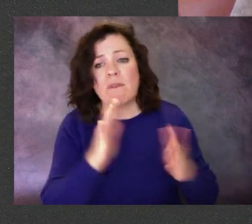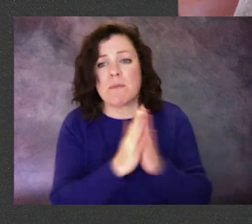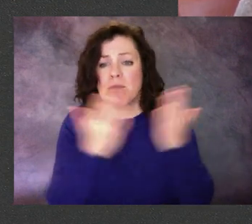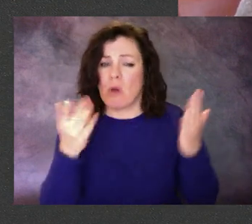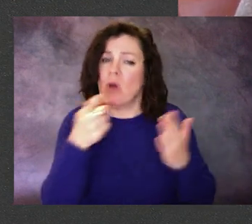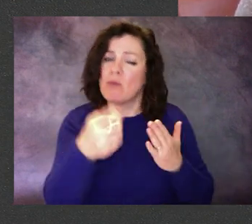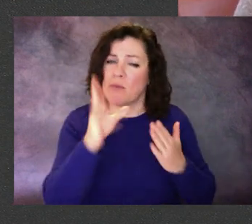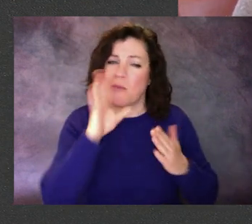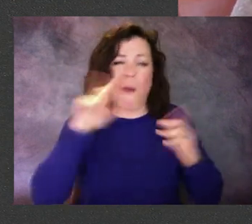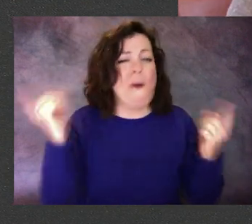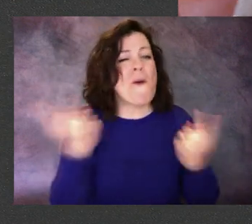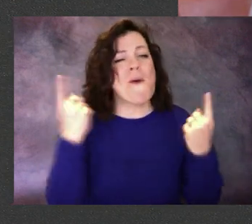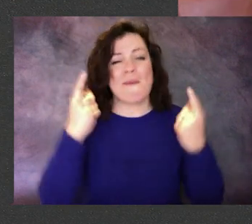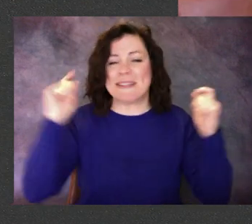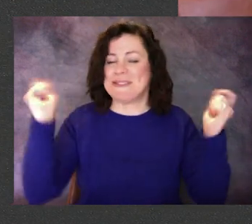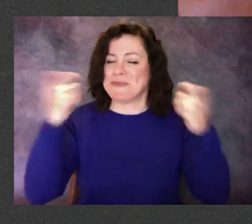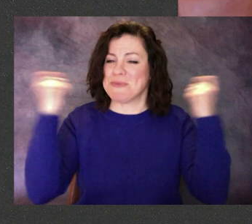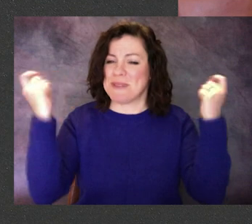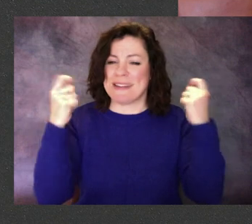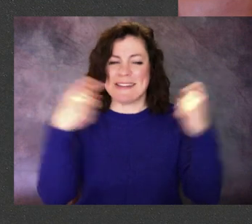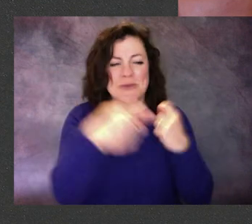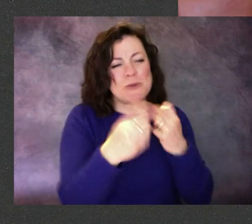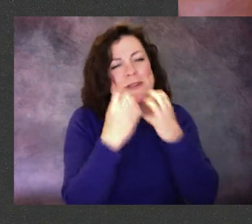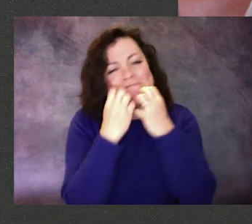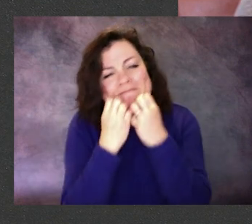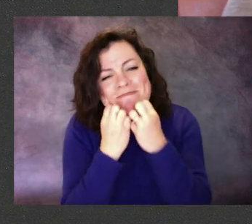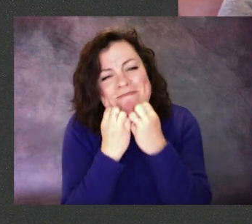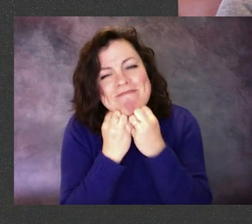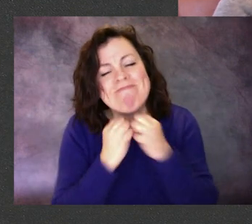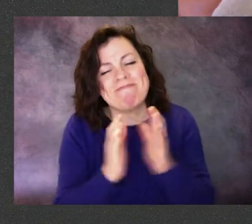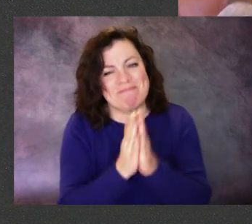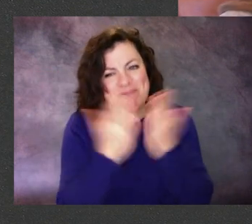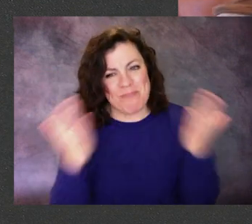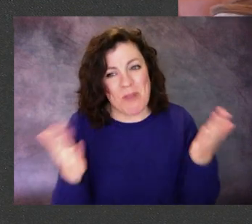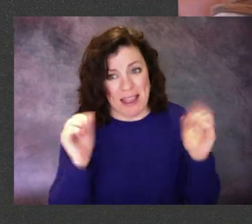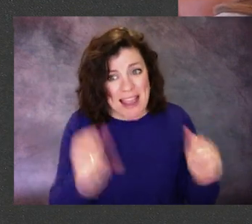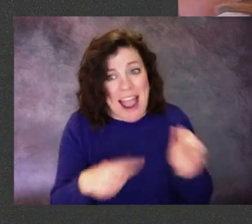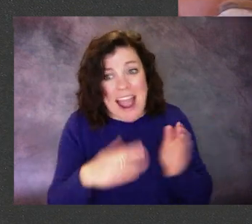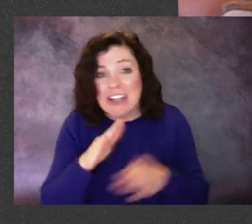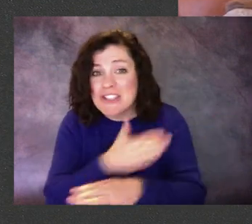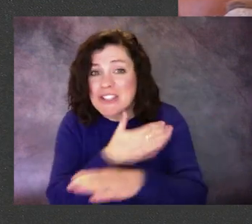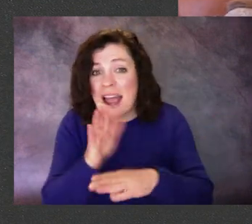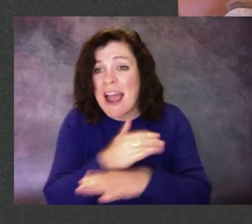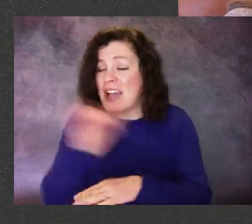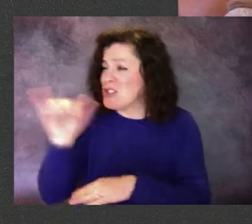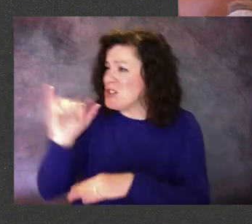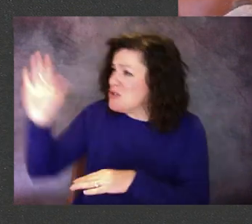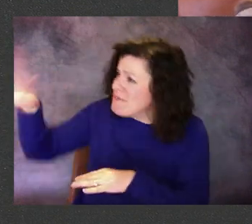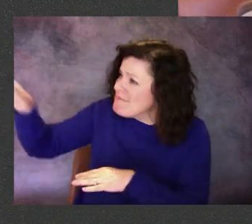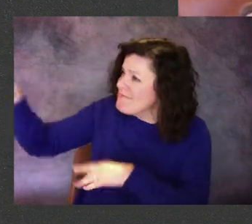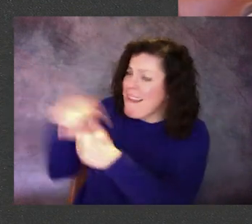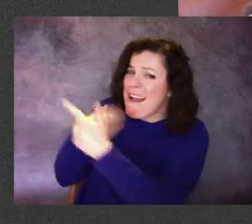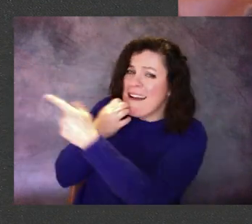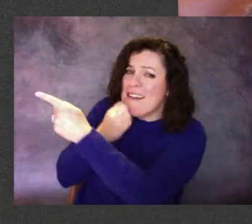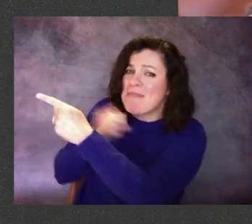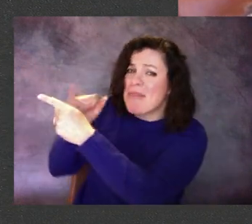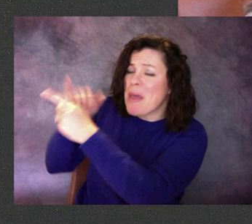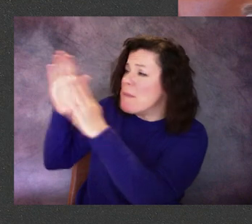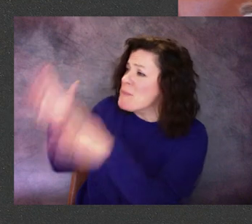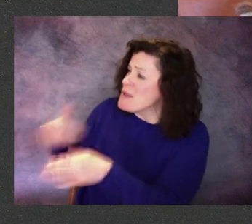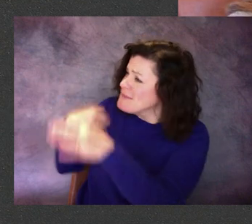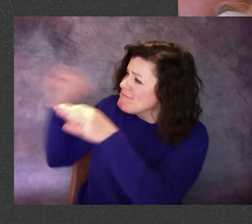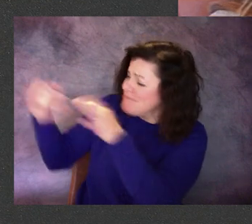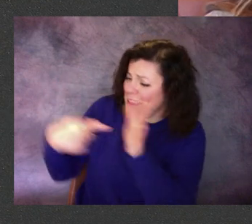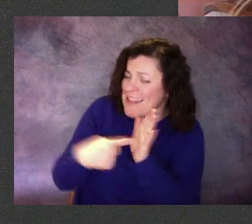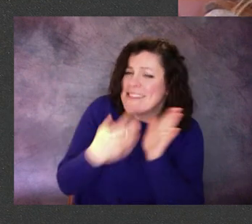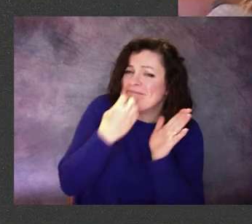like hugging your favorite book and hugging someone you love, and sharing your favorite books with somebody that you love is the best thing